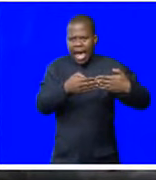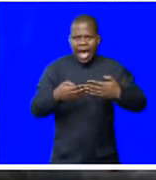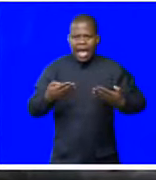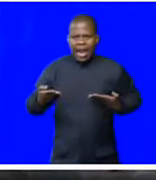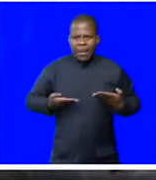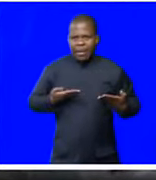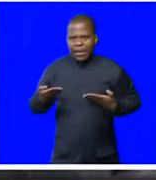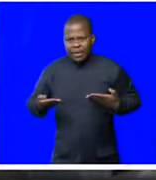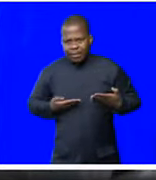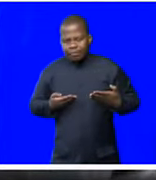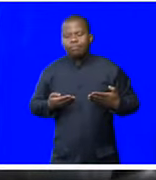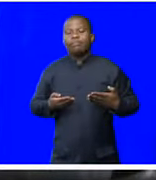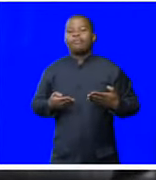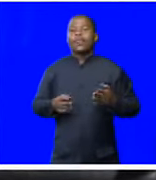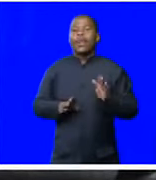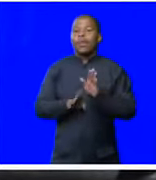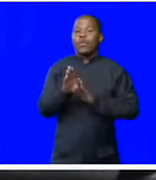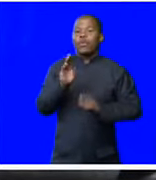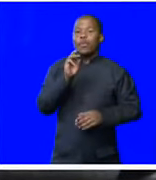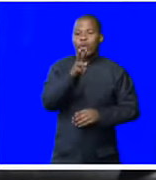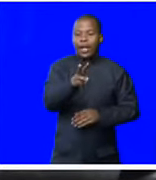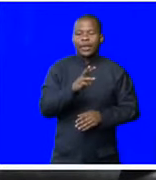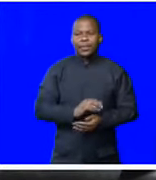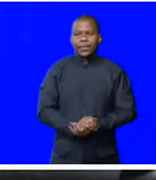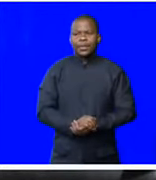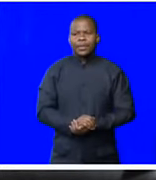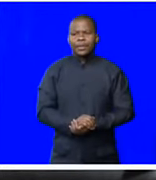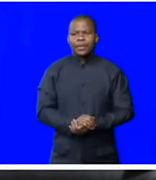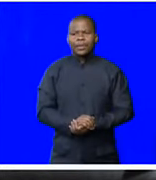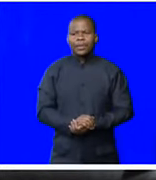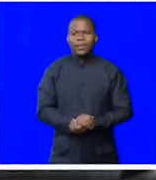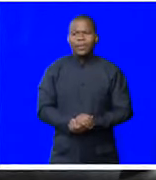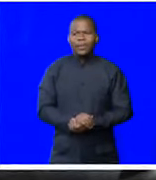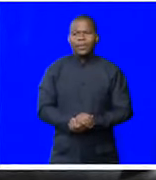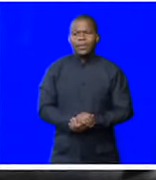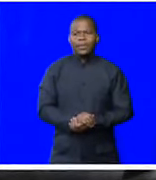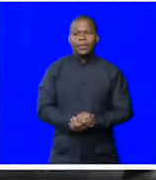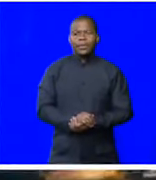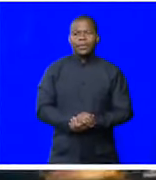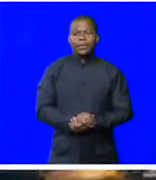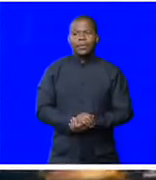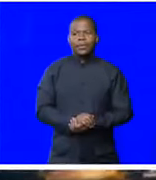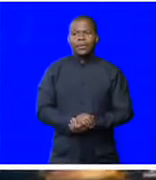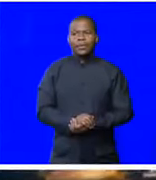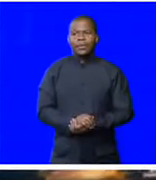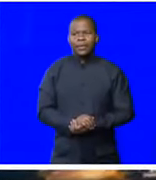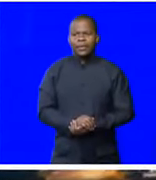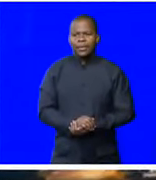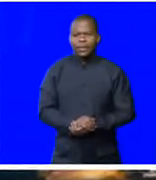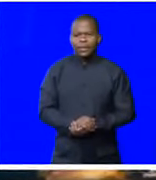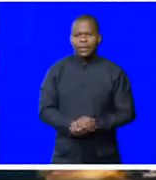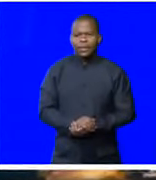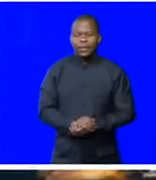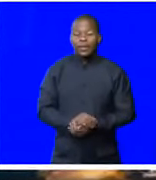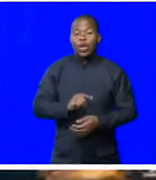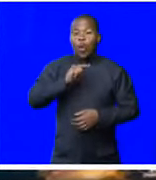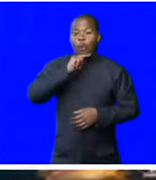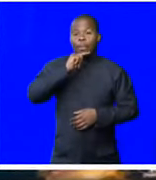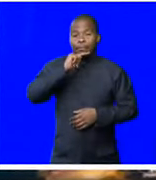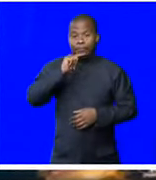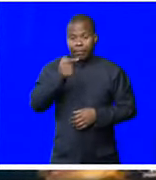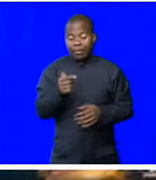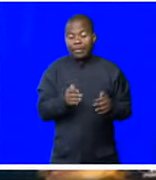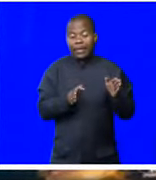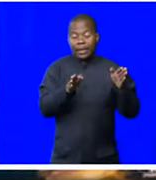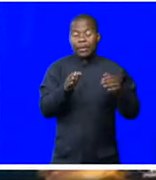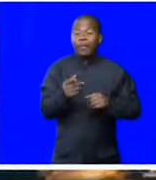Reporting for Eswatini TV News, I'm Samkelswe Kozautsmuva Shongwe, Lutse. His Majesty's Correctional Services